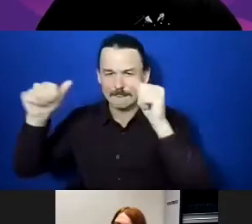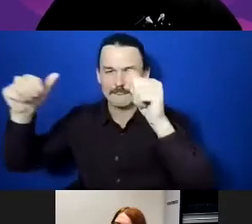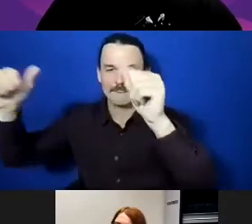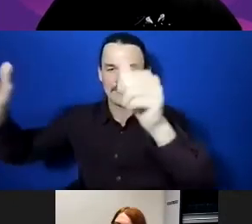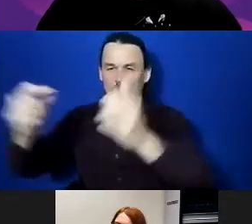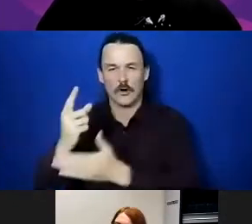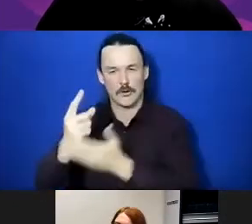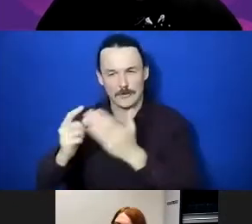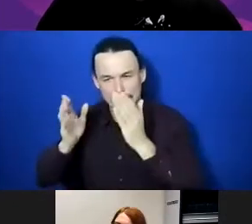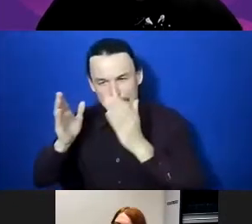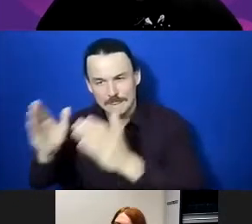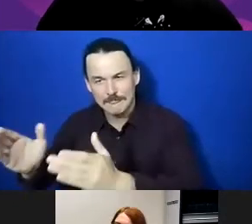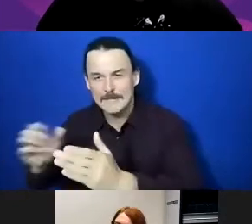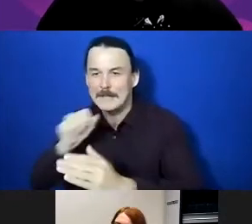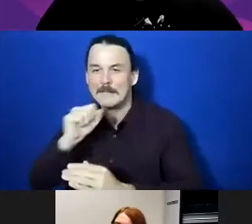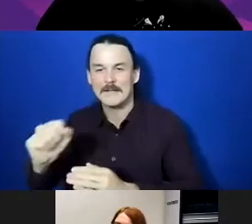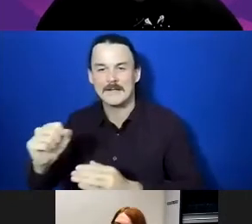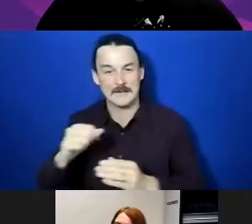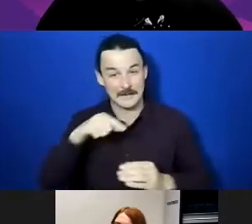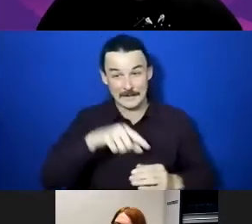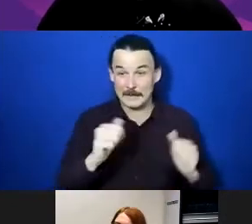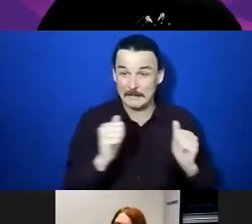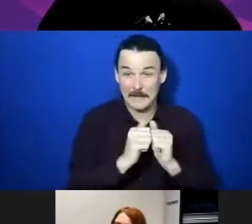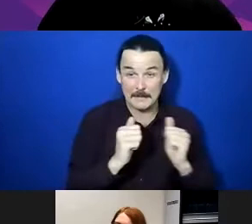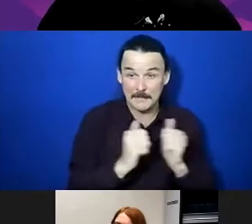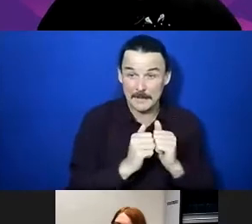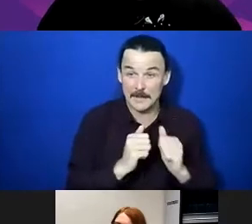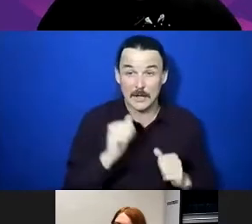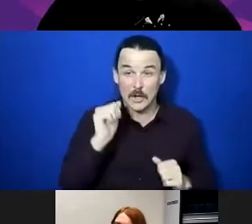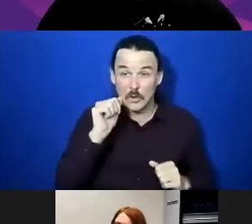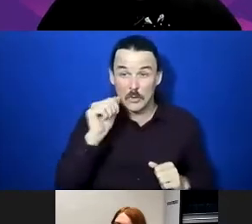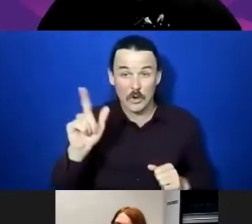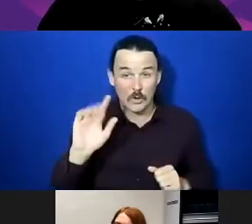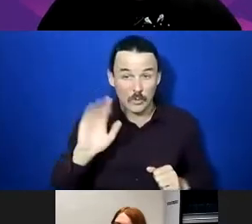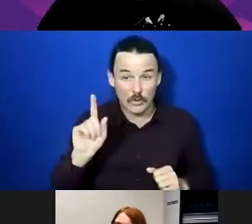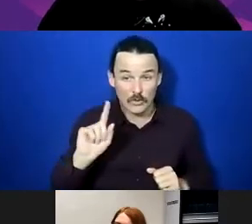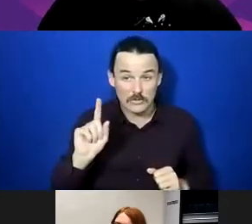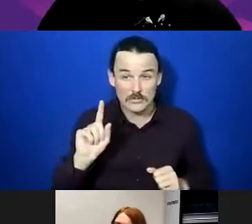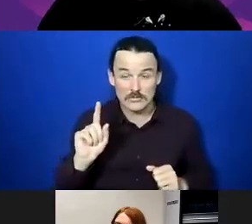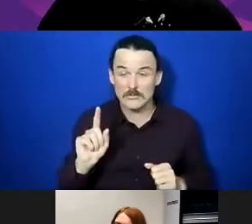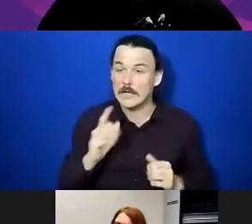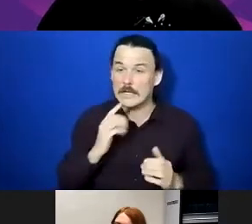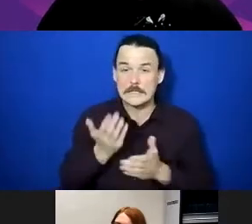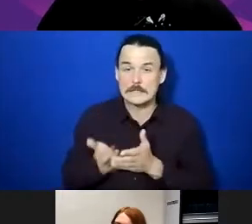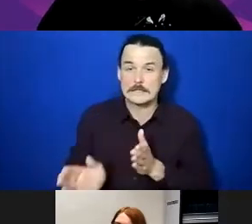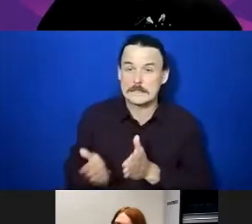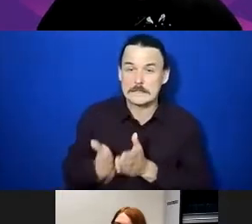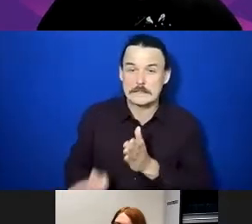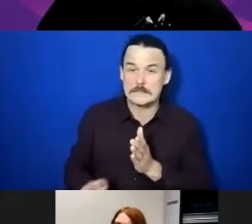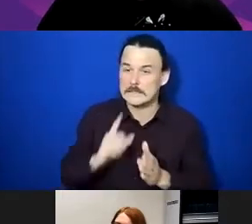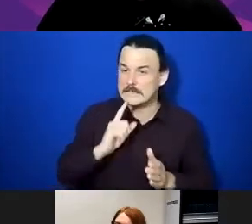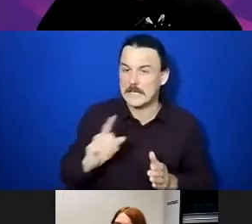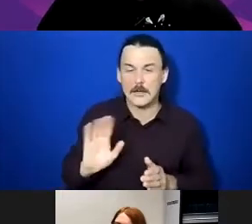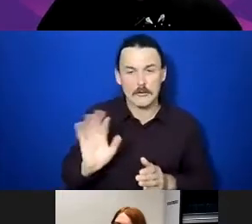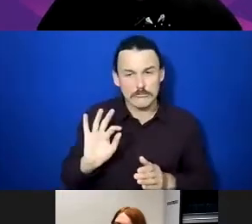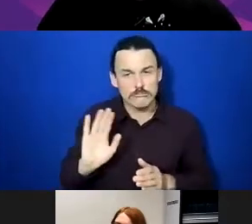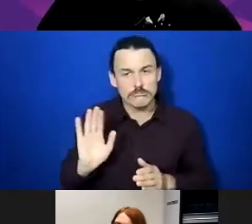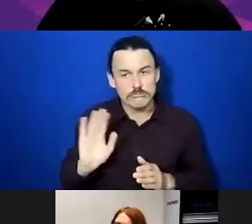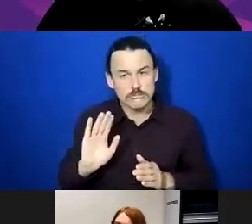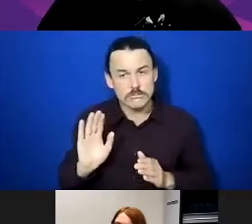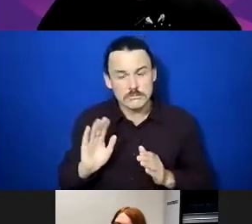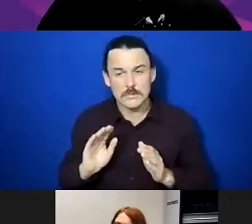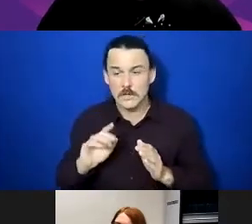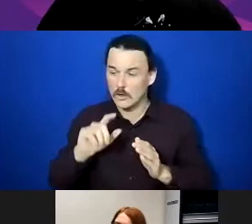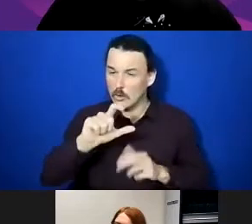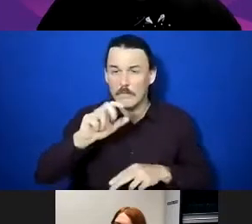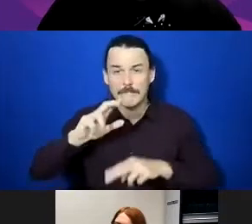this paper will not be discouraging the views that anaesthetic agents, such as chloroform, significantly advanced the